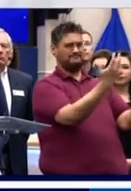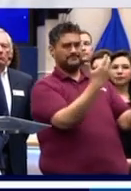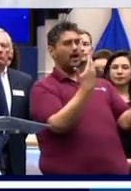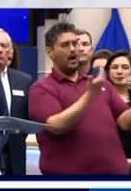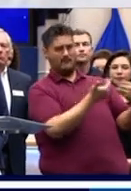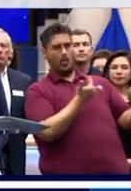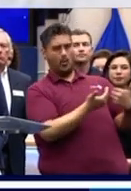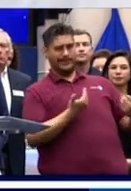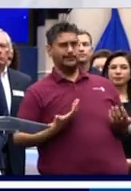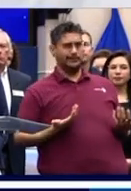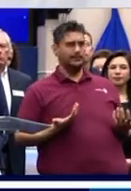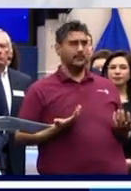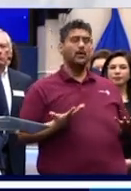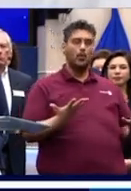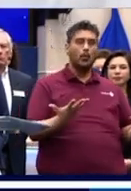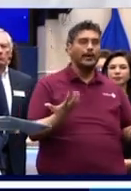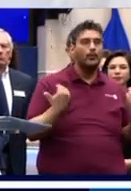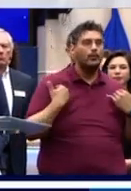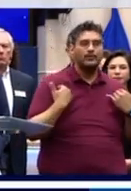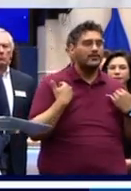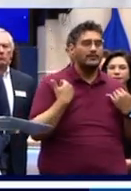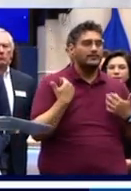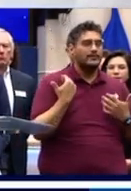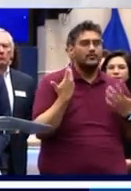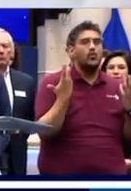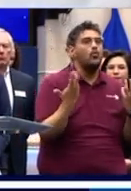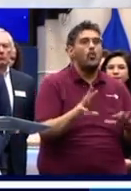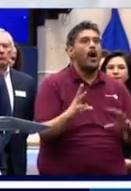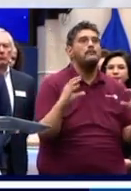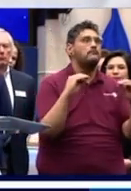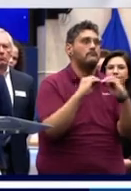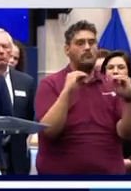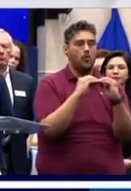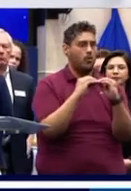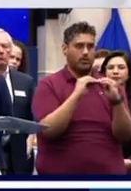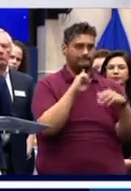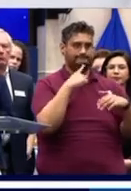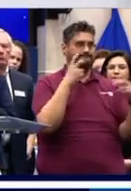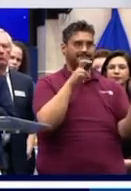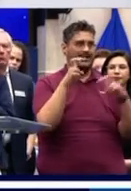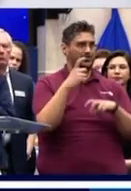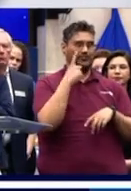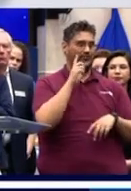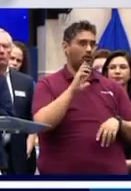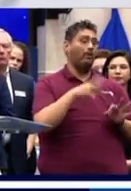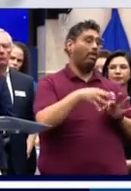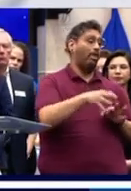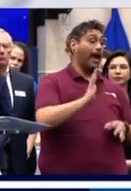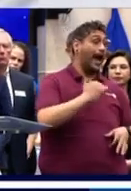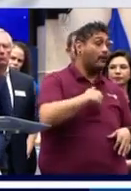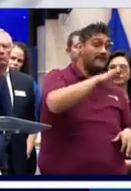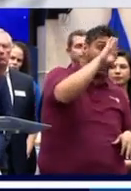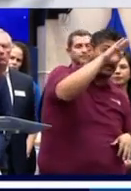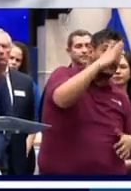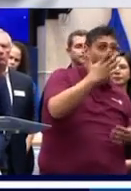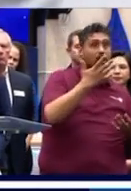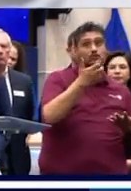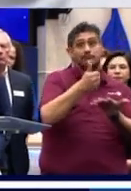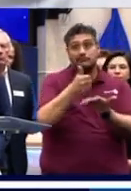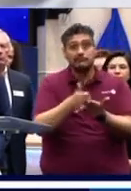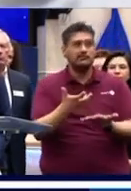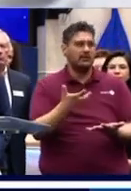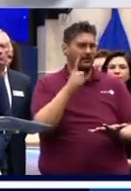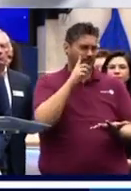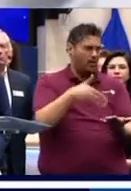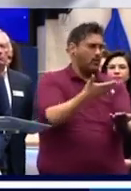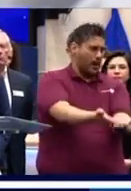sure there's zero room for any other issues when it comes to delays for our firefighters, first responders to get to